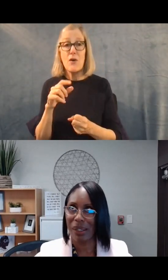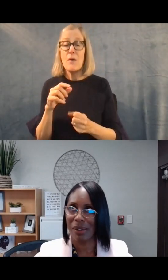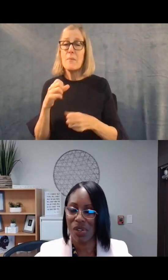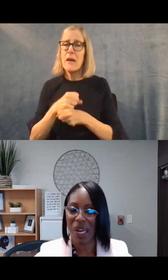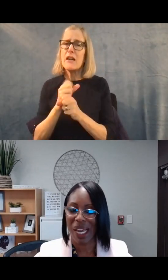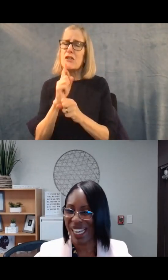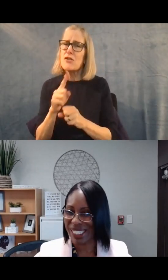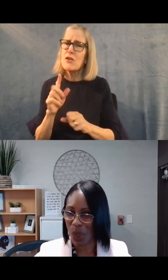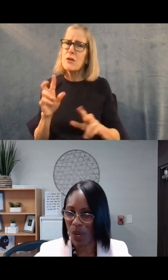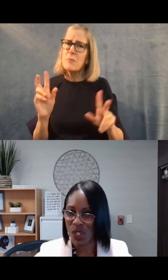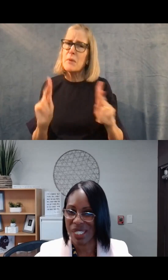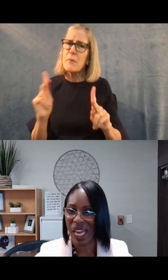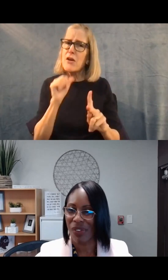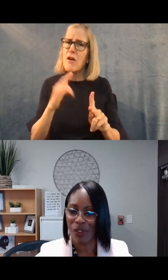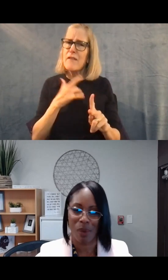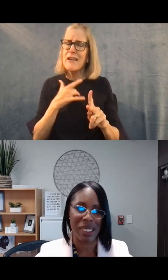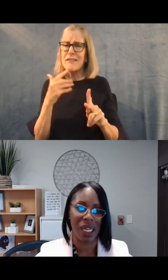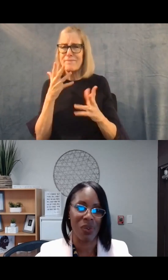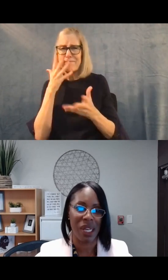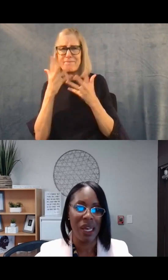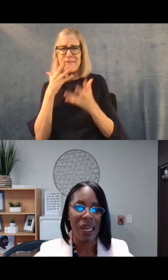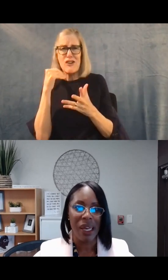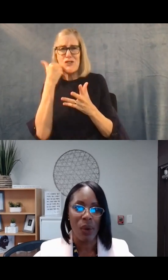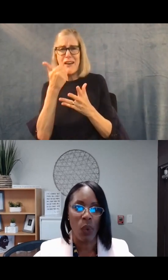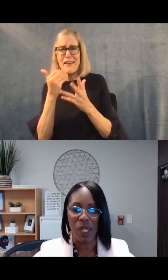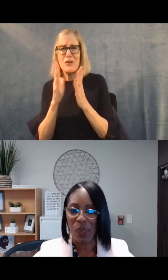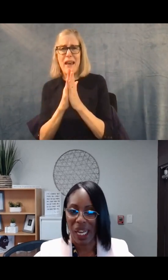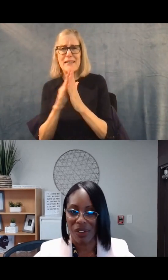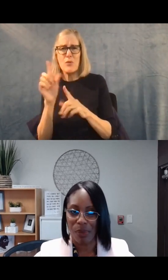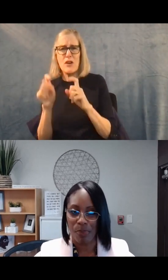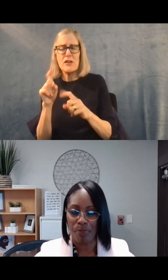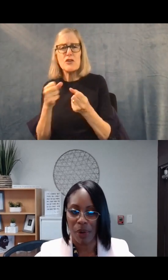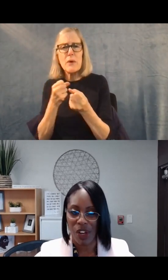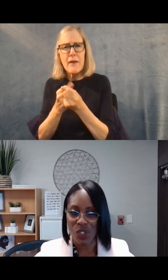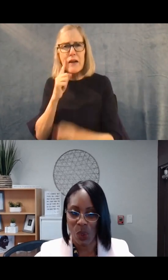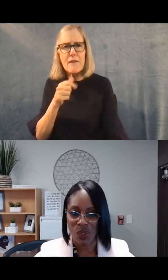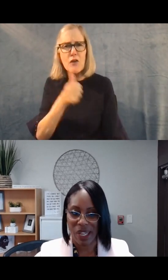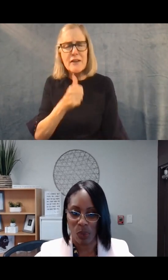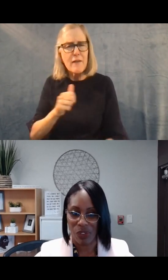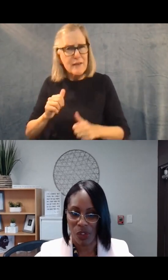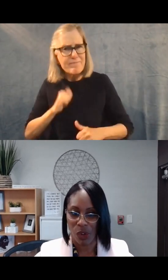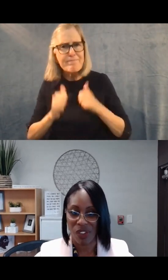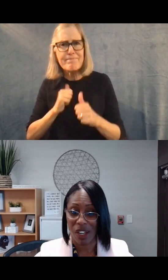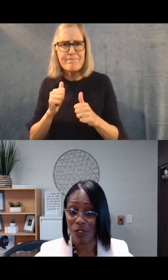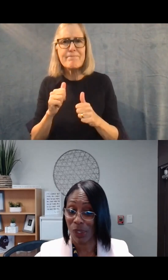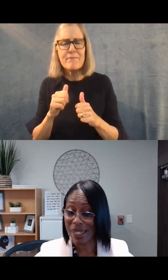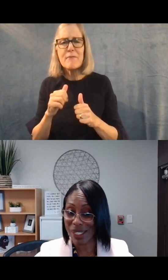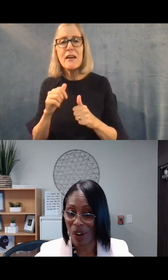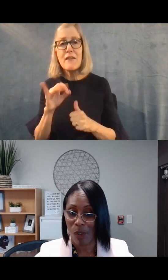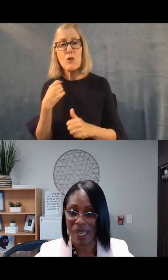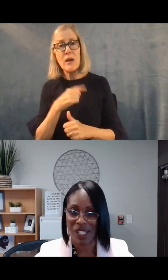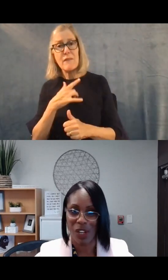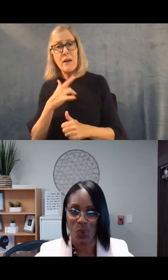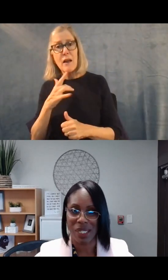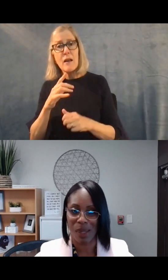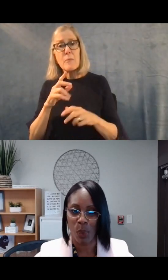not shy to ask the questions, to advocate for themselves. When we don't have professionals that we feel that are advocating for us or have